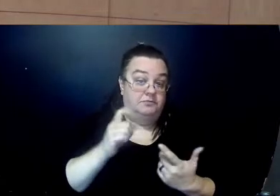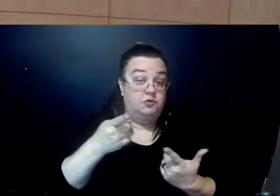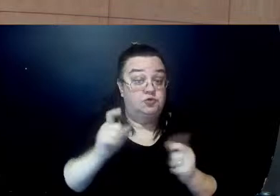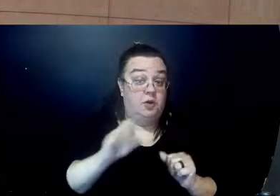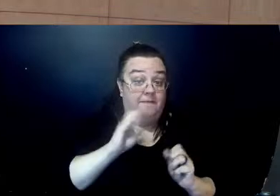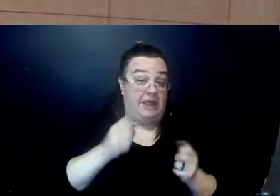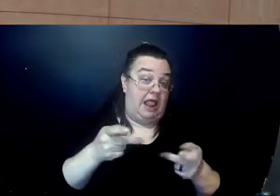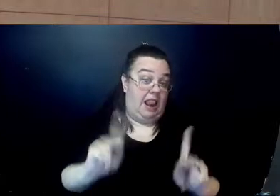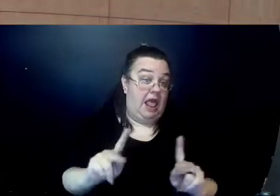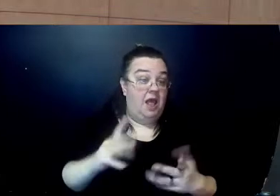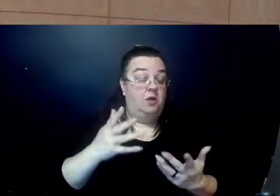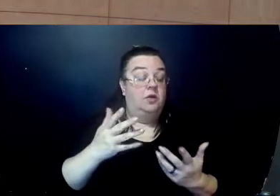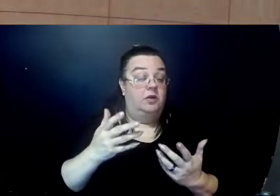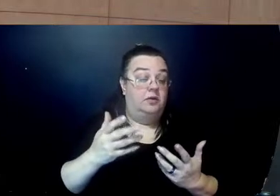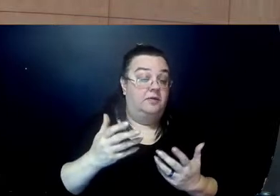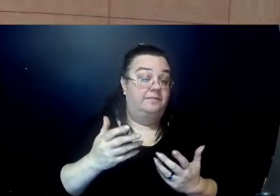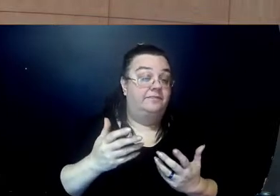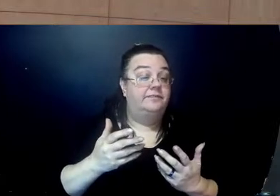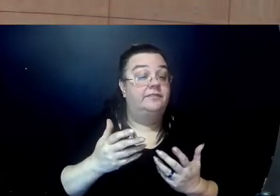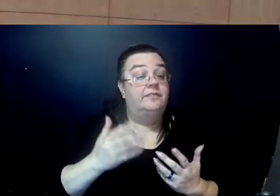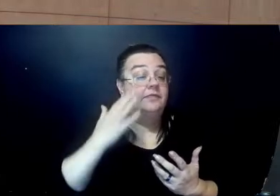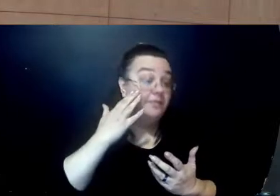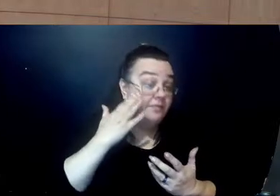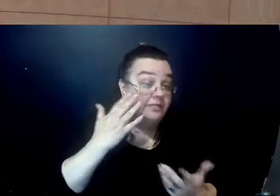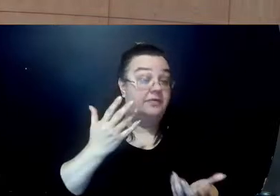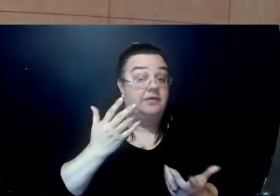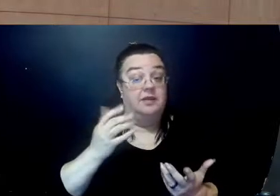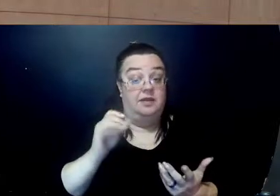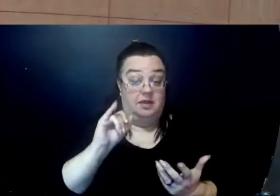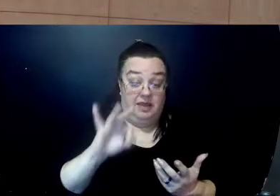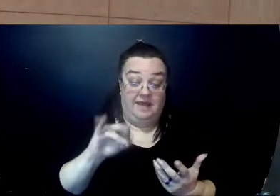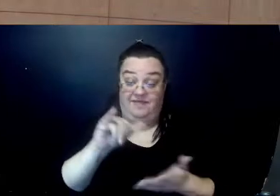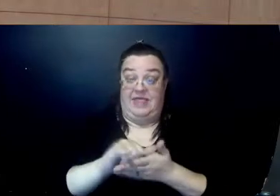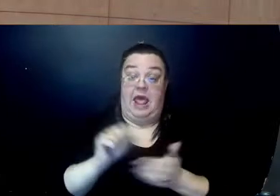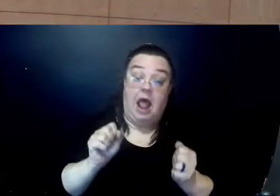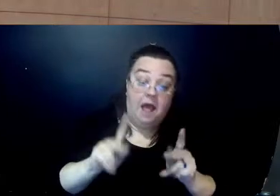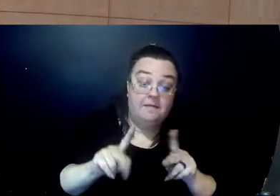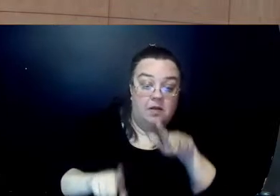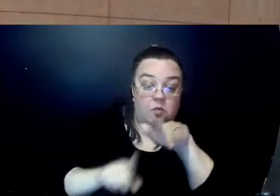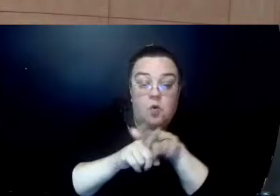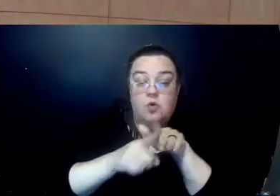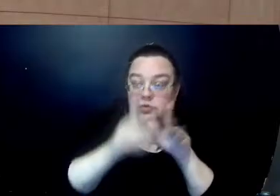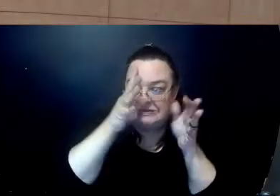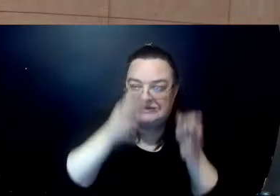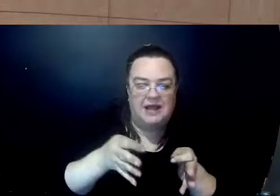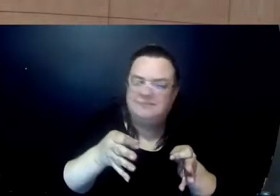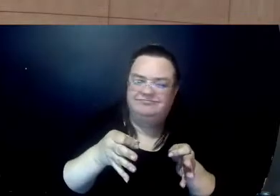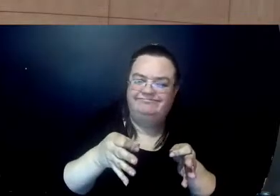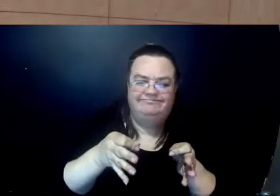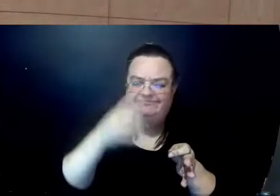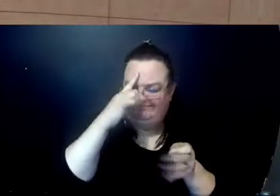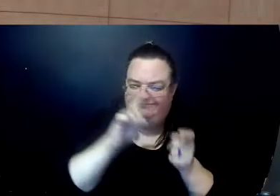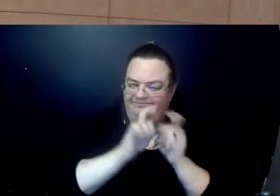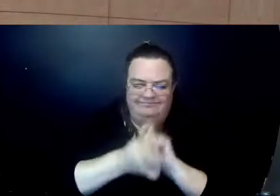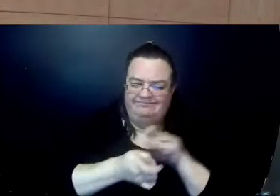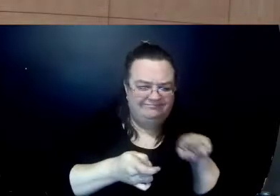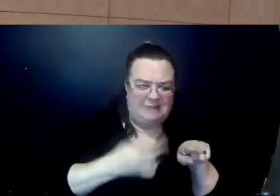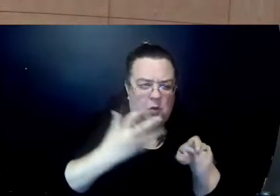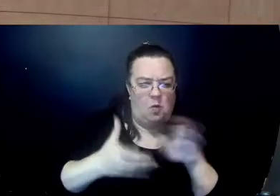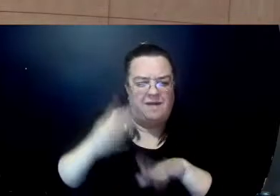yeah, so if that opportunity arose and you decided you changed your mind,